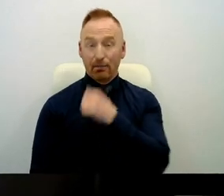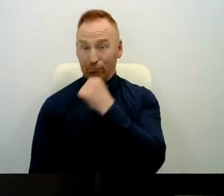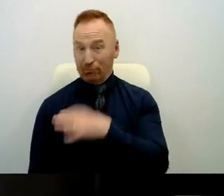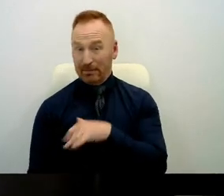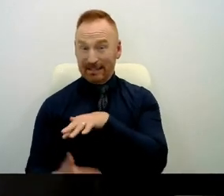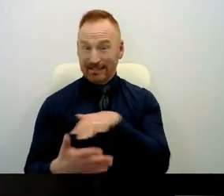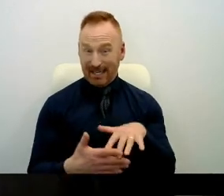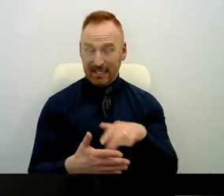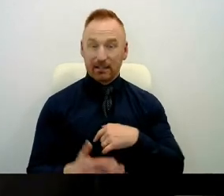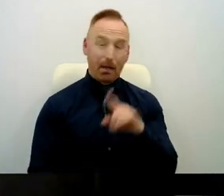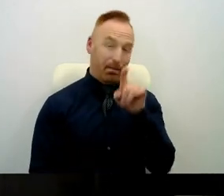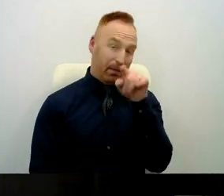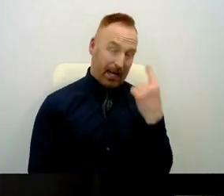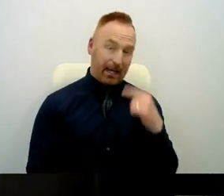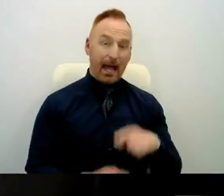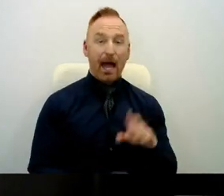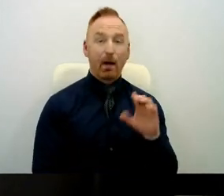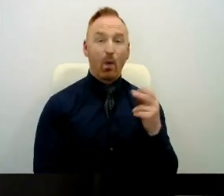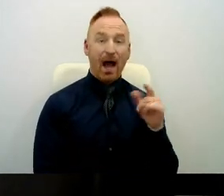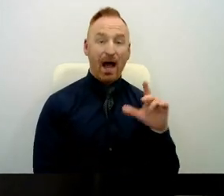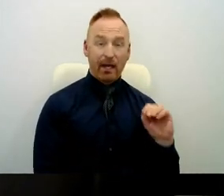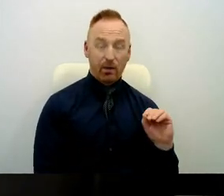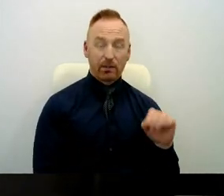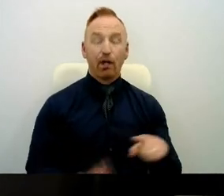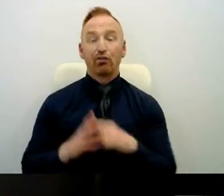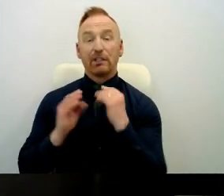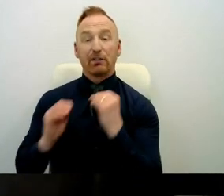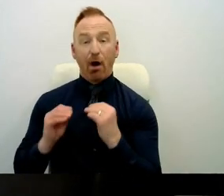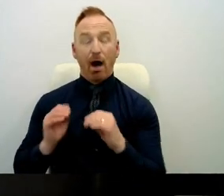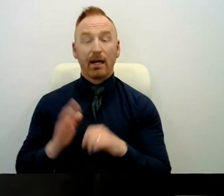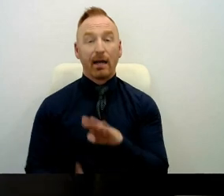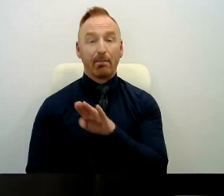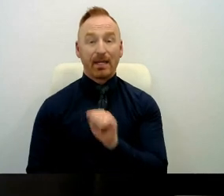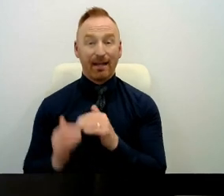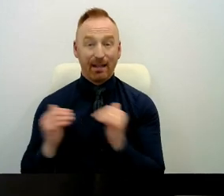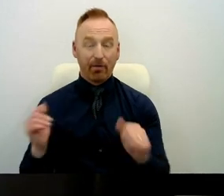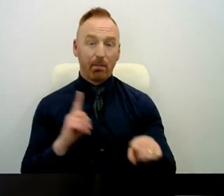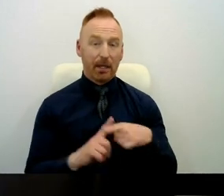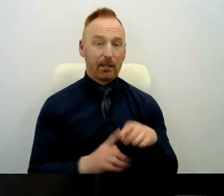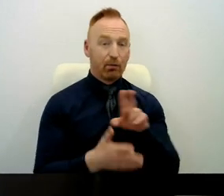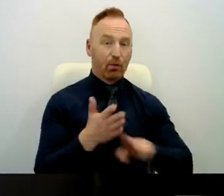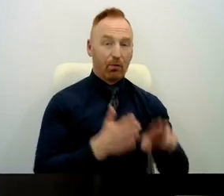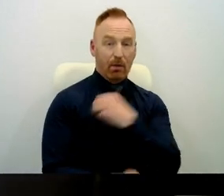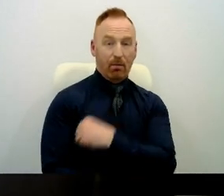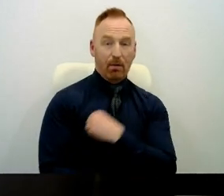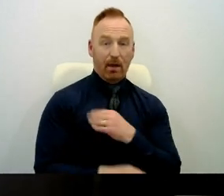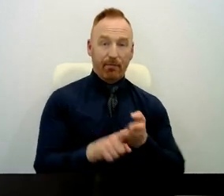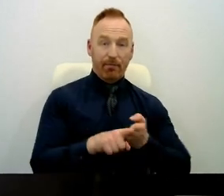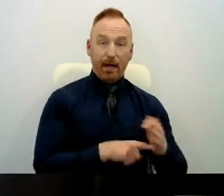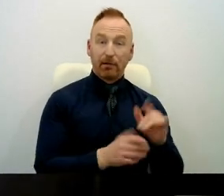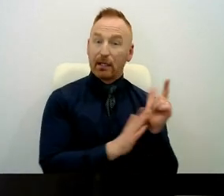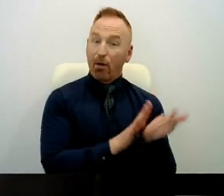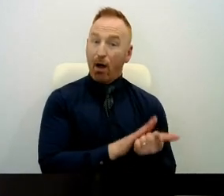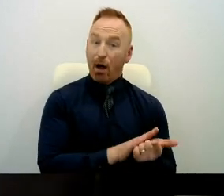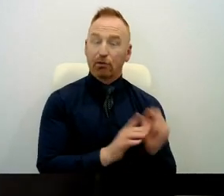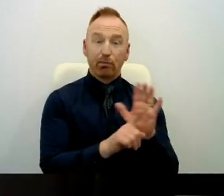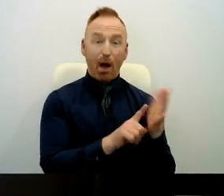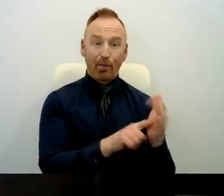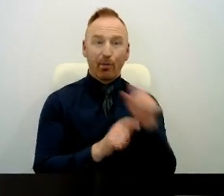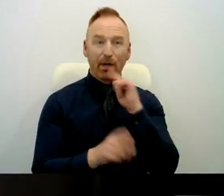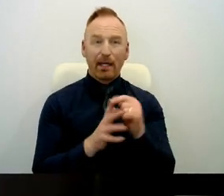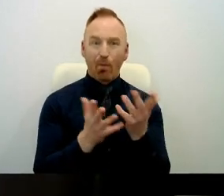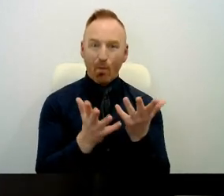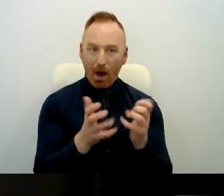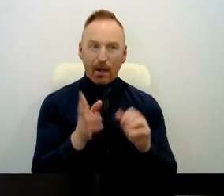State University. She's taught women's studies at the undergraduate level and the U of M's Faculty of Law. And she's a popular